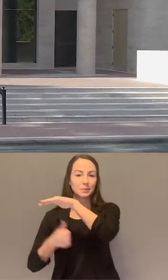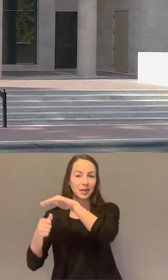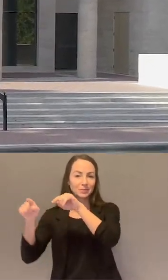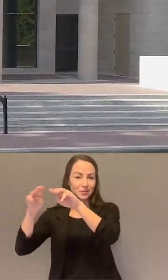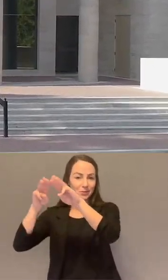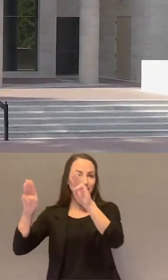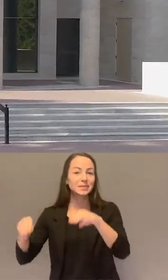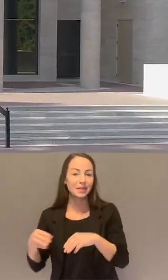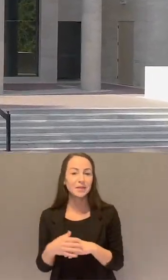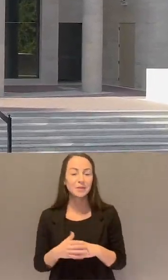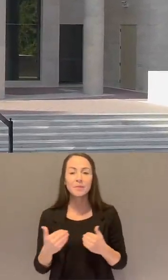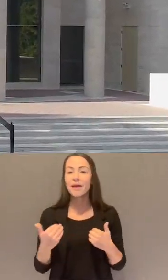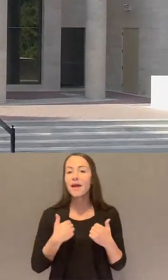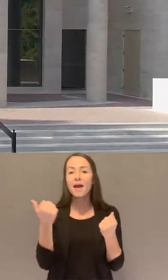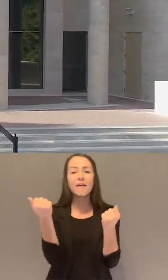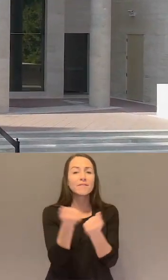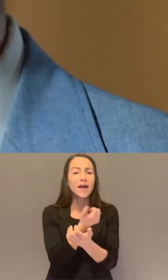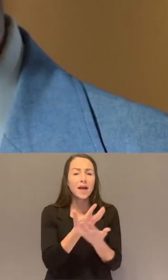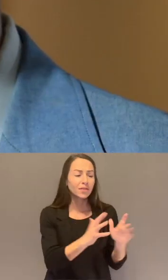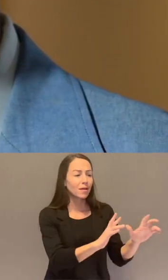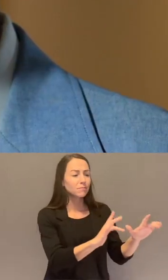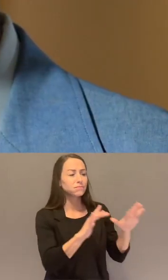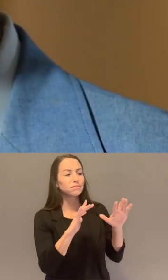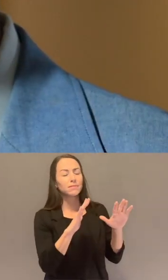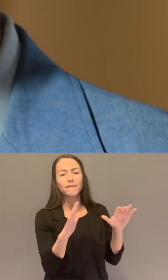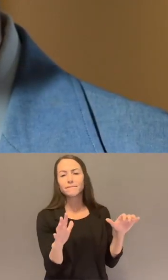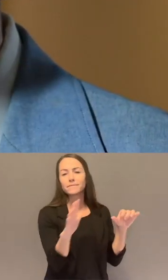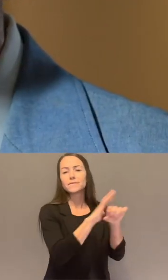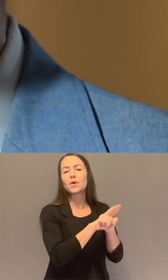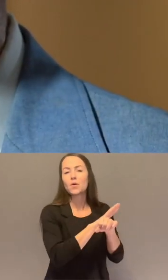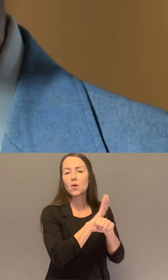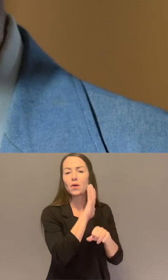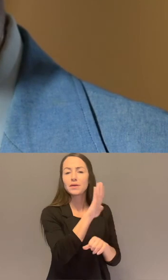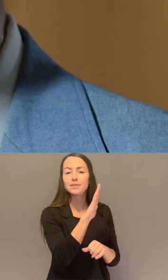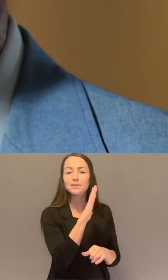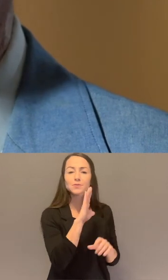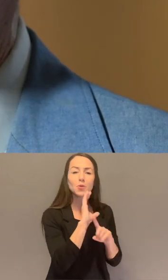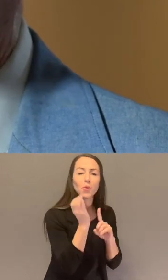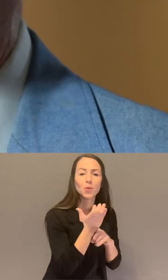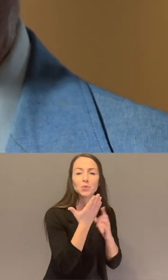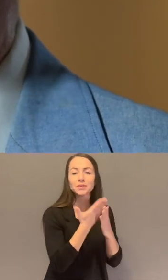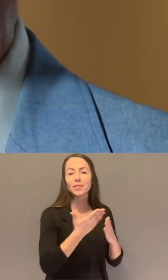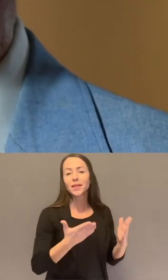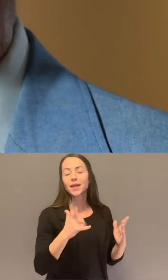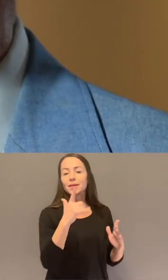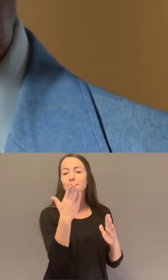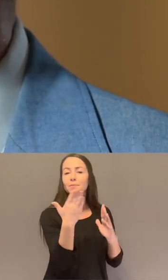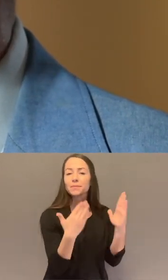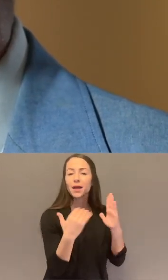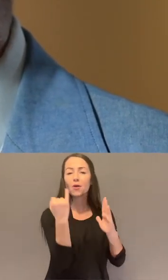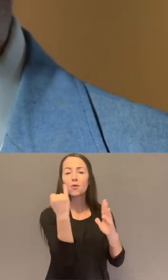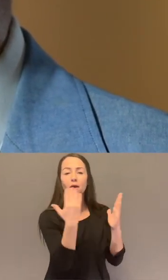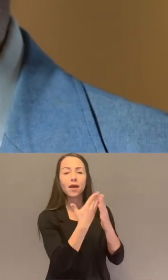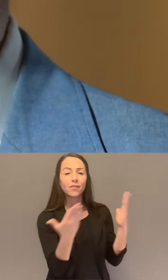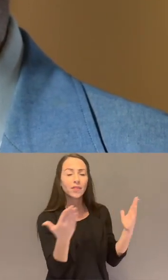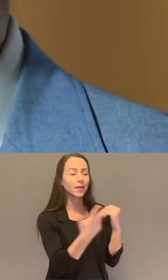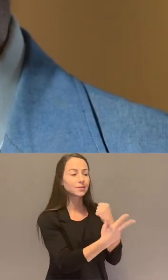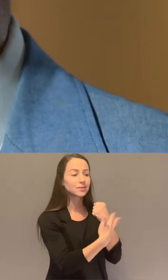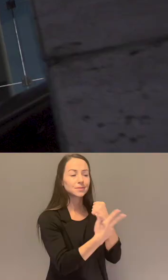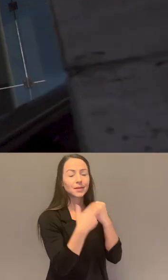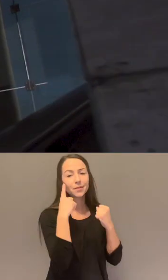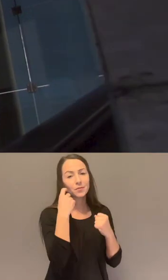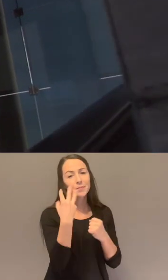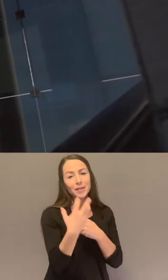and his barns and everything else filled up with artifacts and paintings and things like that he had bought over the